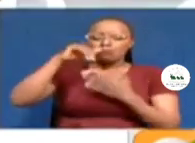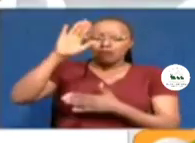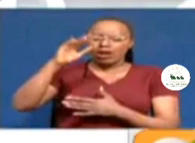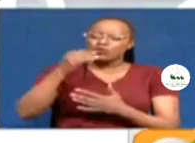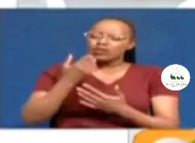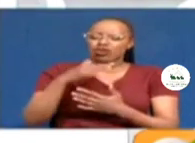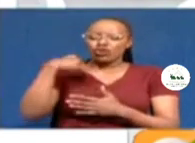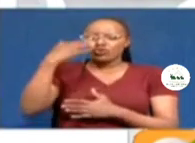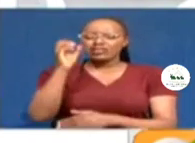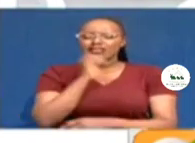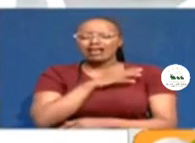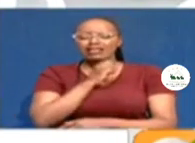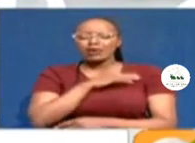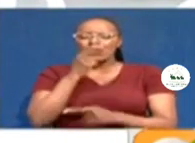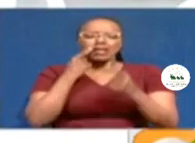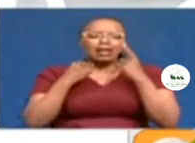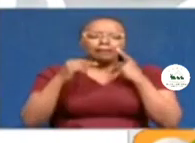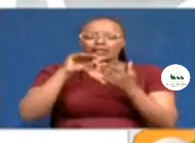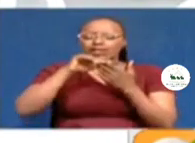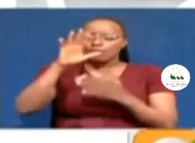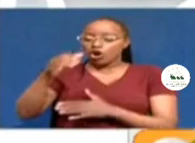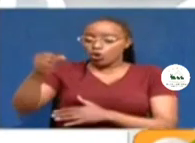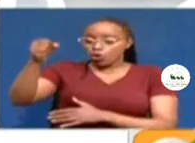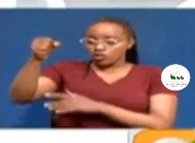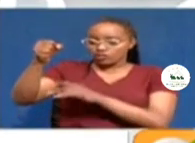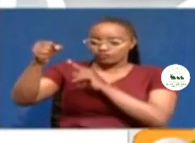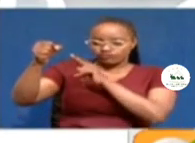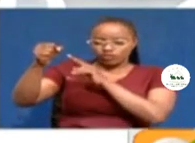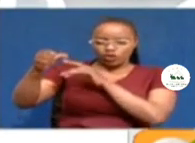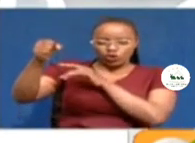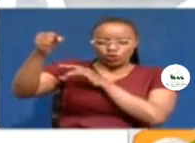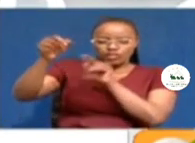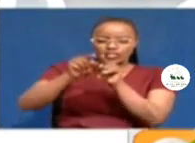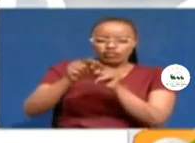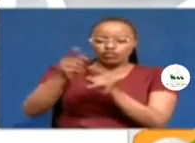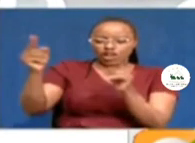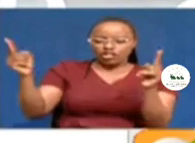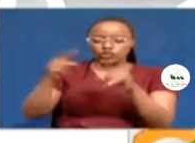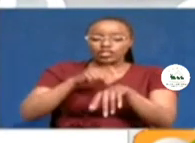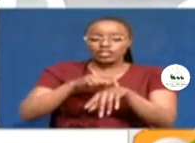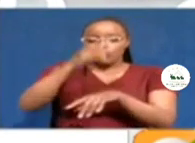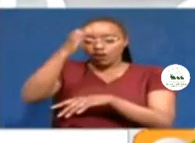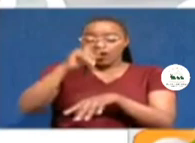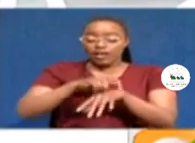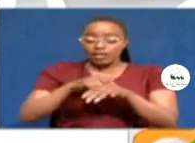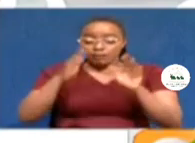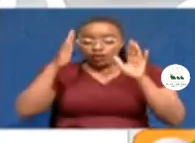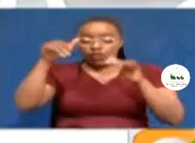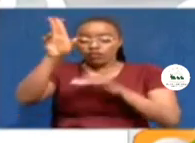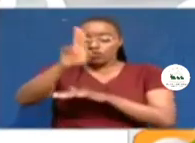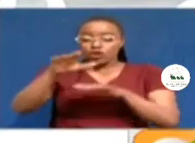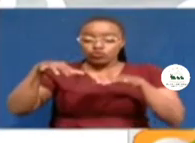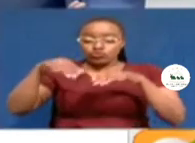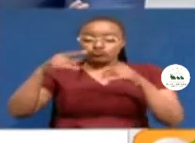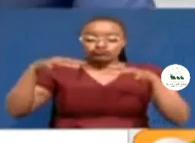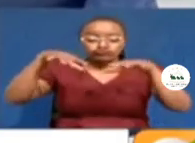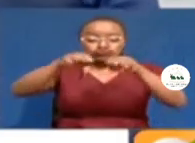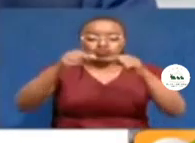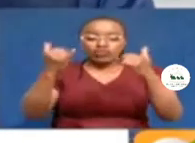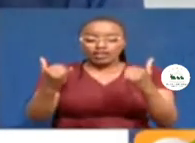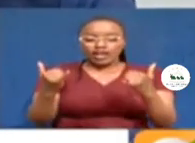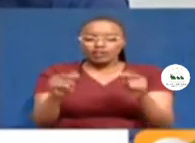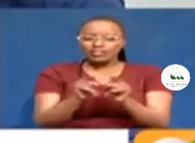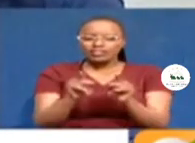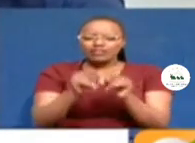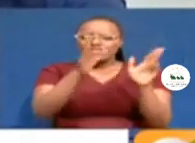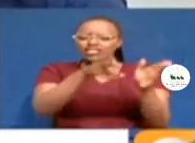much. Yeah. Hold that thought, hold that thought just for a moment. Mm. Because when you look at the Uhuru succession now, Prof,